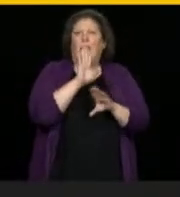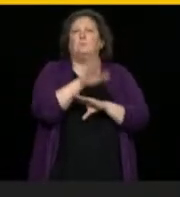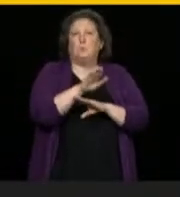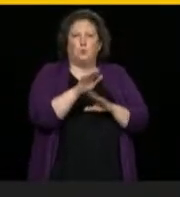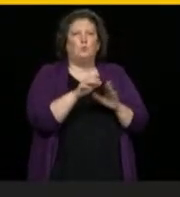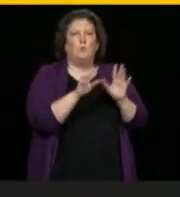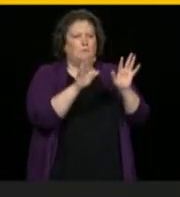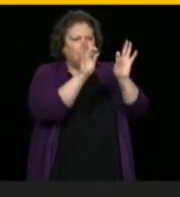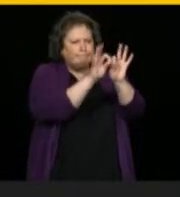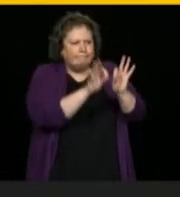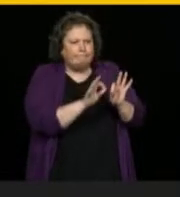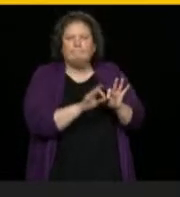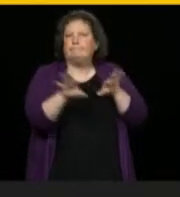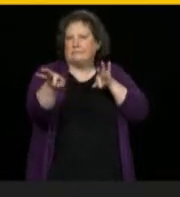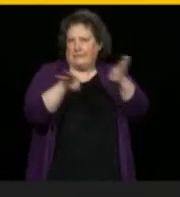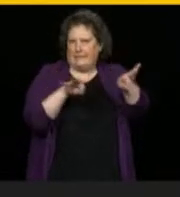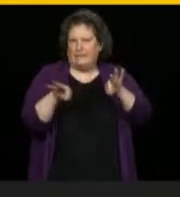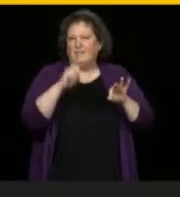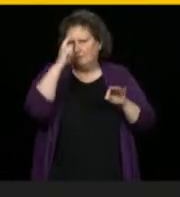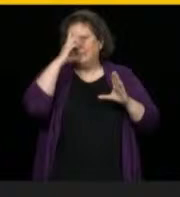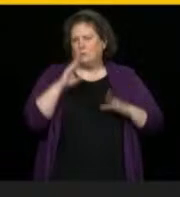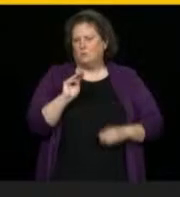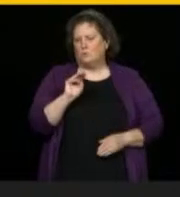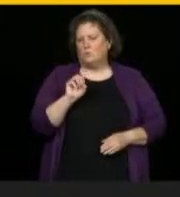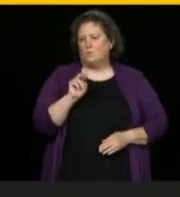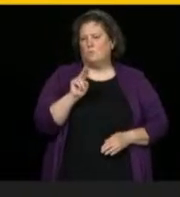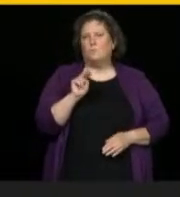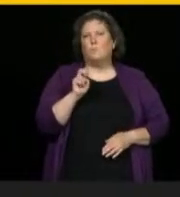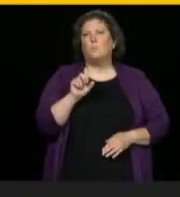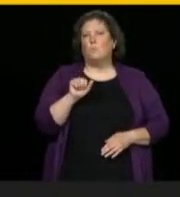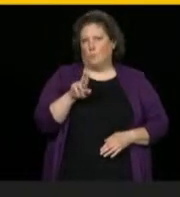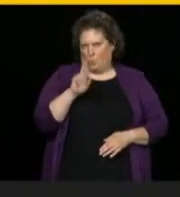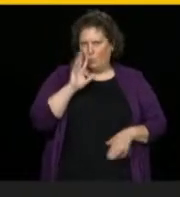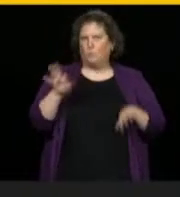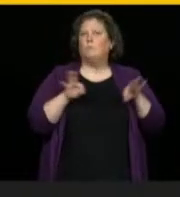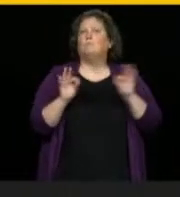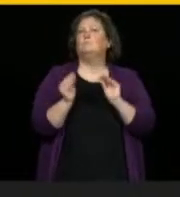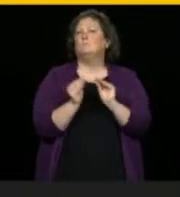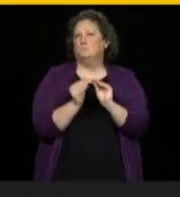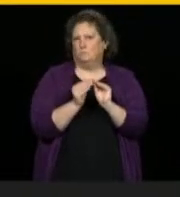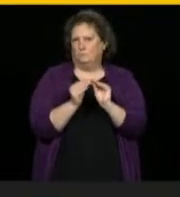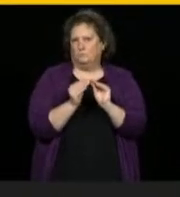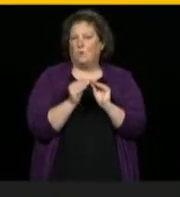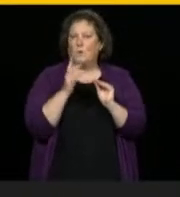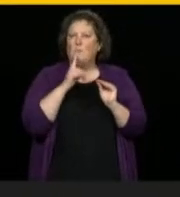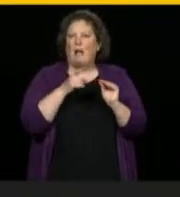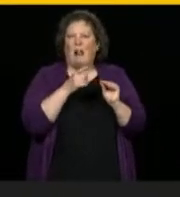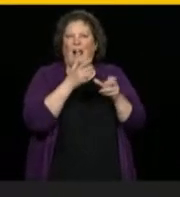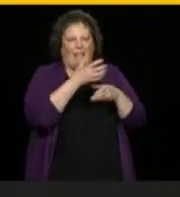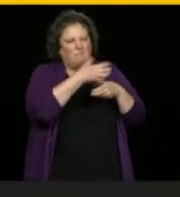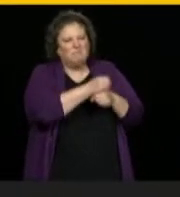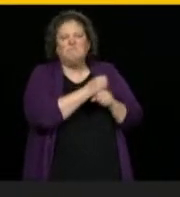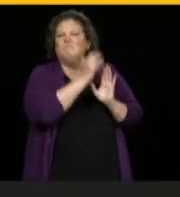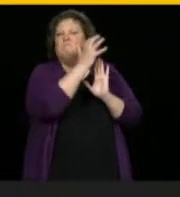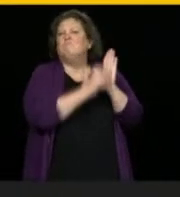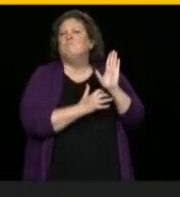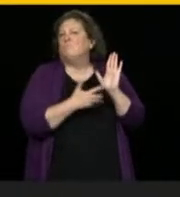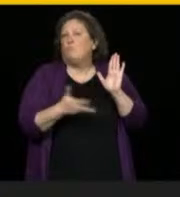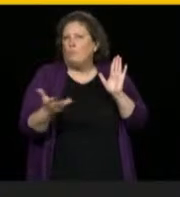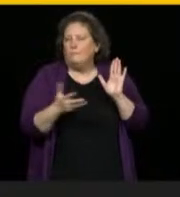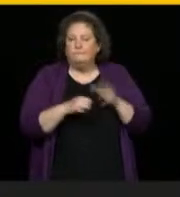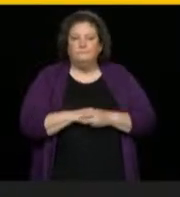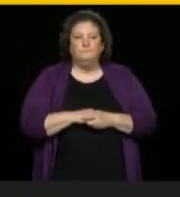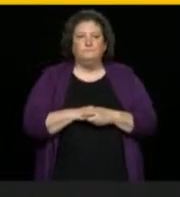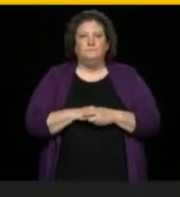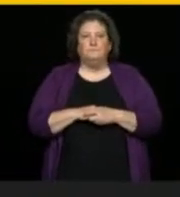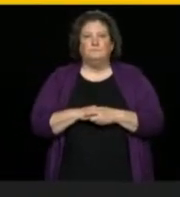more to say on this later today, but for now, I want to talk about the main takeaways. When the pandemic first hit, a lot of